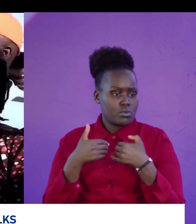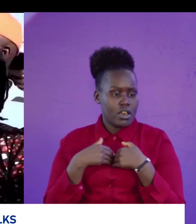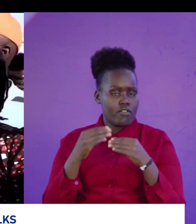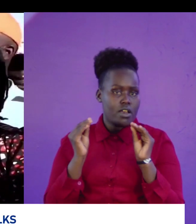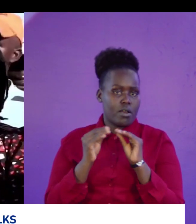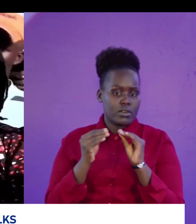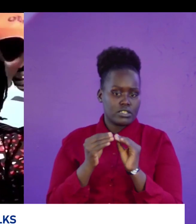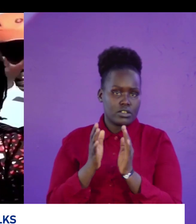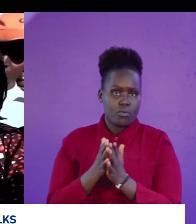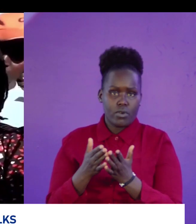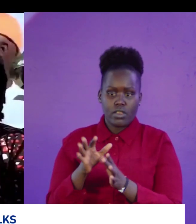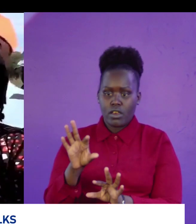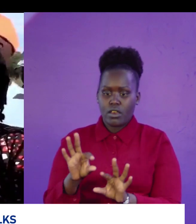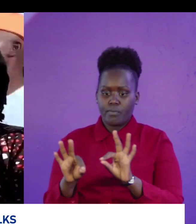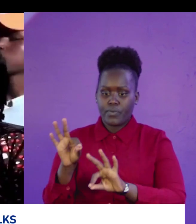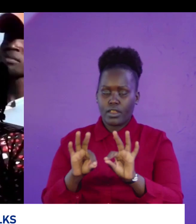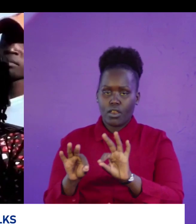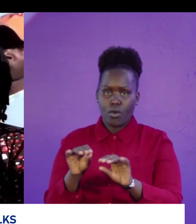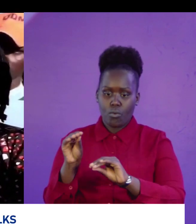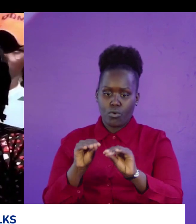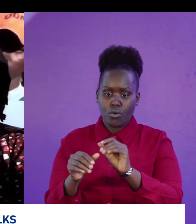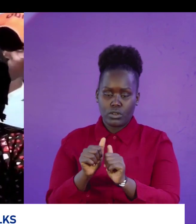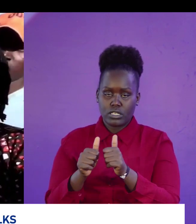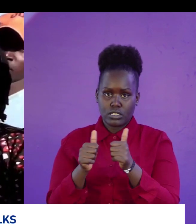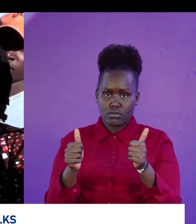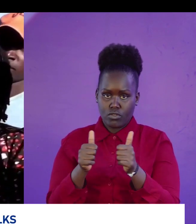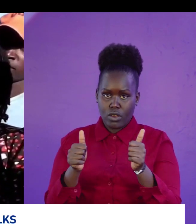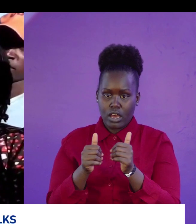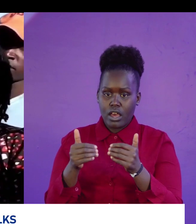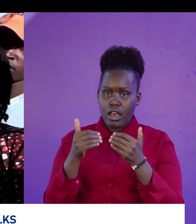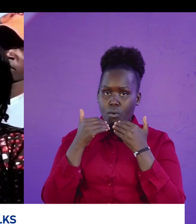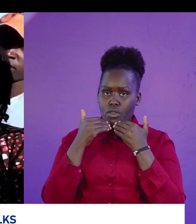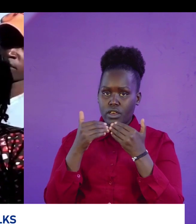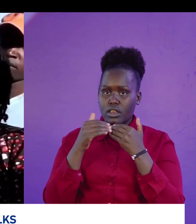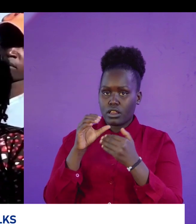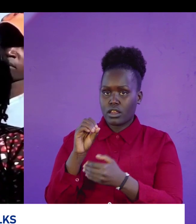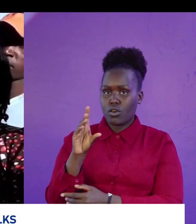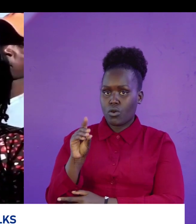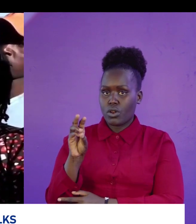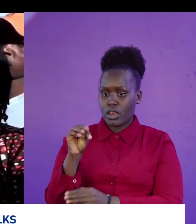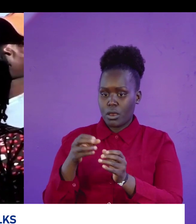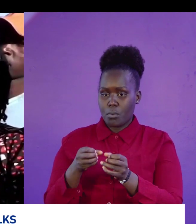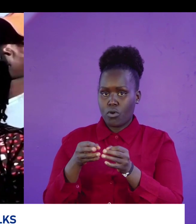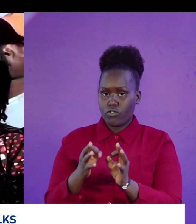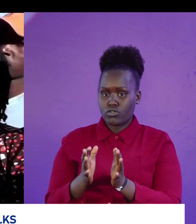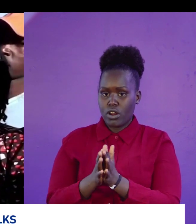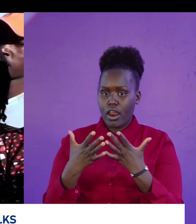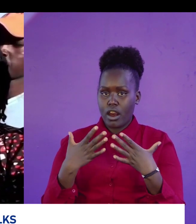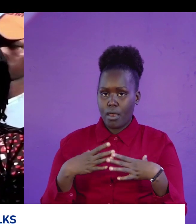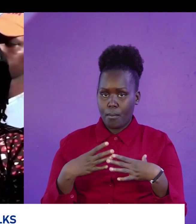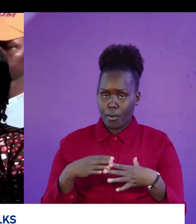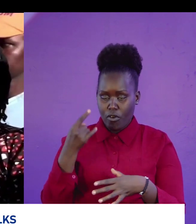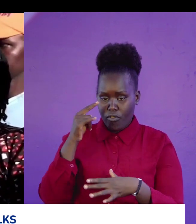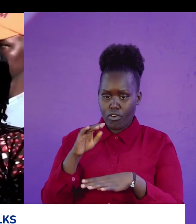na uchaguzi mzuri. Mimi yangu kwanza ni kushukuru ODM, official na delegate, for